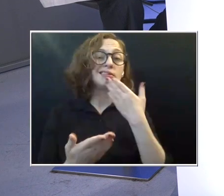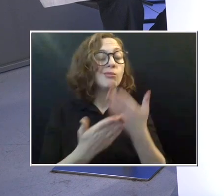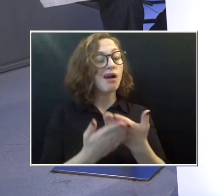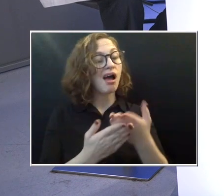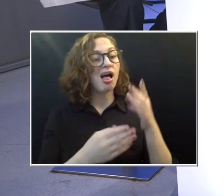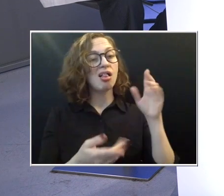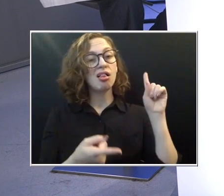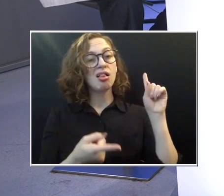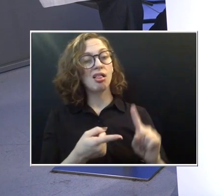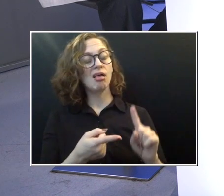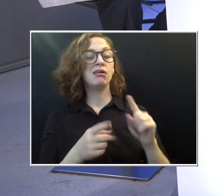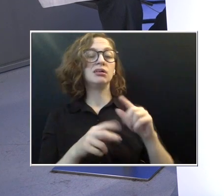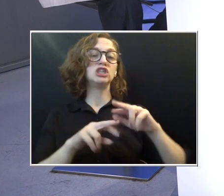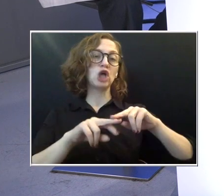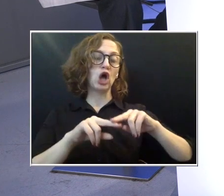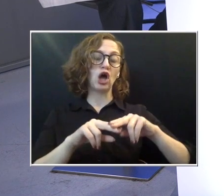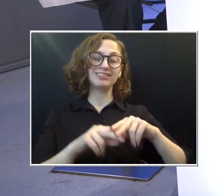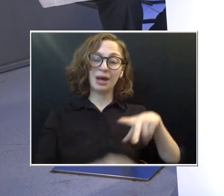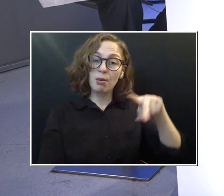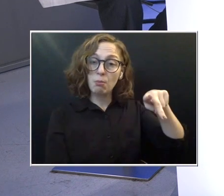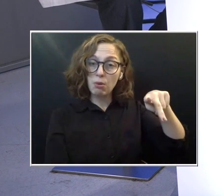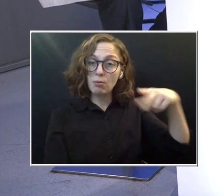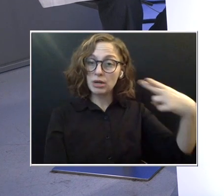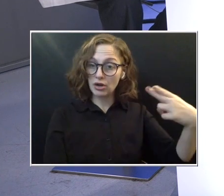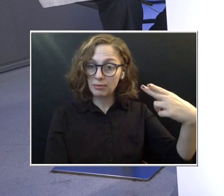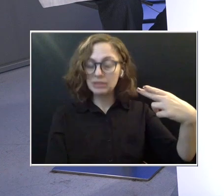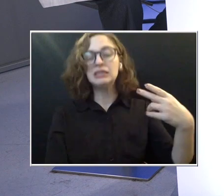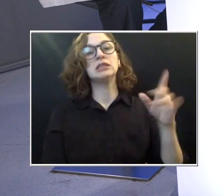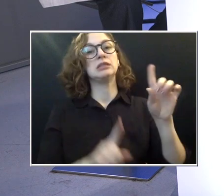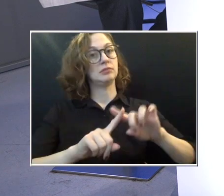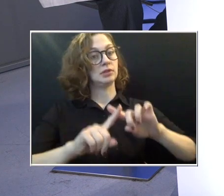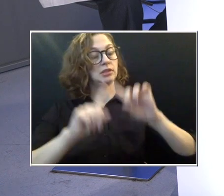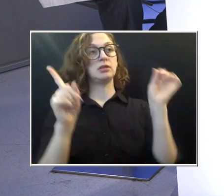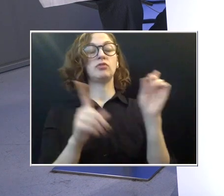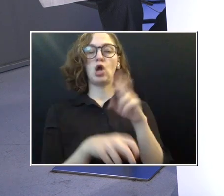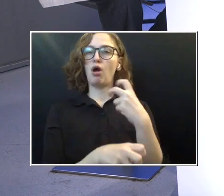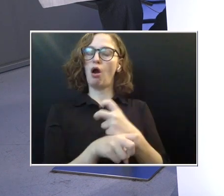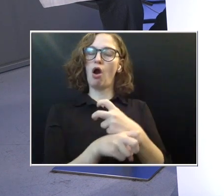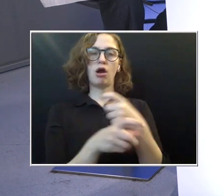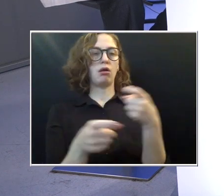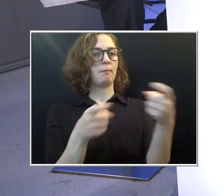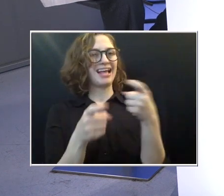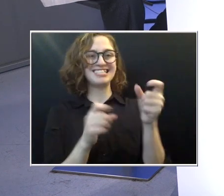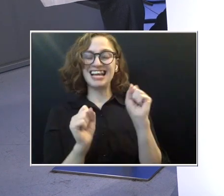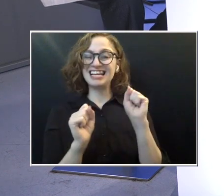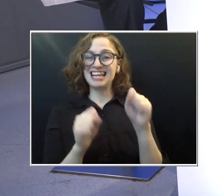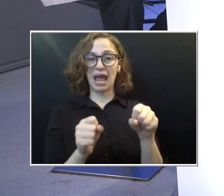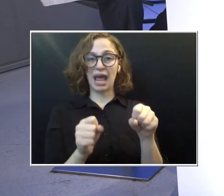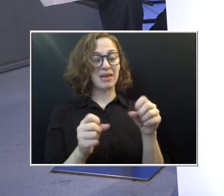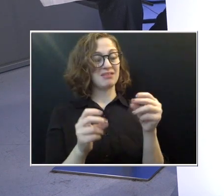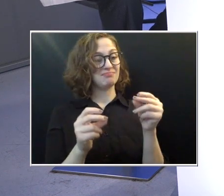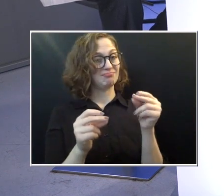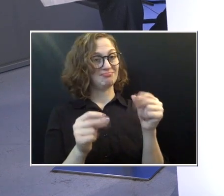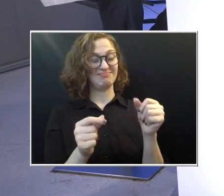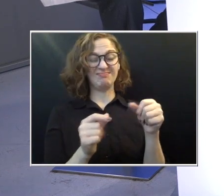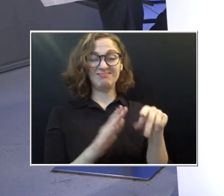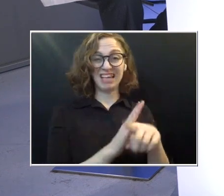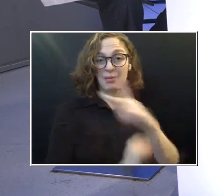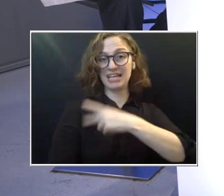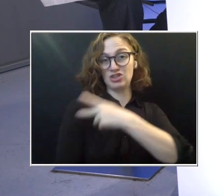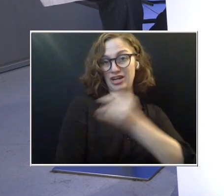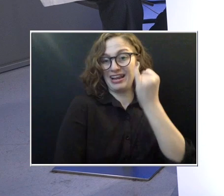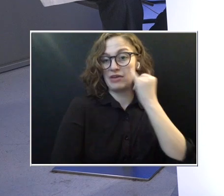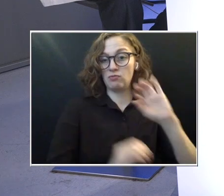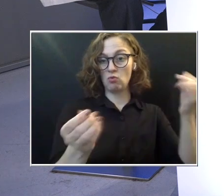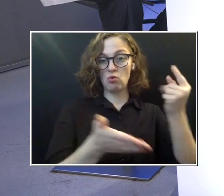more difficult disease to manage, and can be rapidly fatal if it's not treated. Dr. Williamson, tell us what's going inside, or what's going on